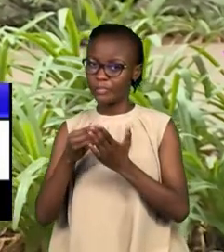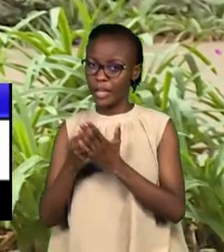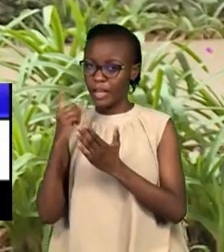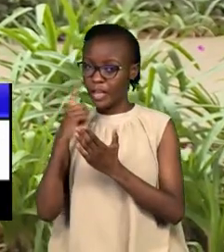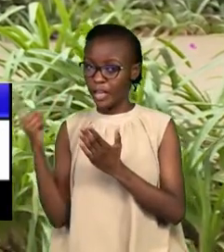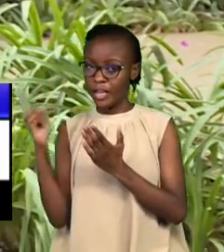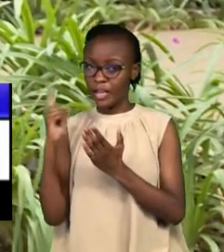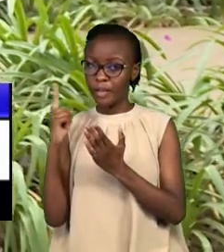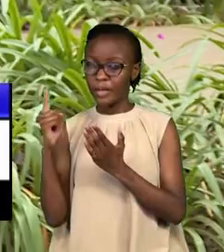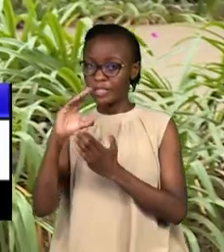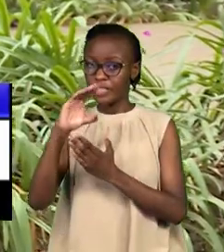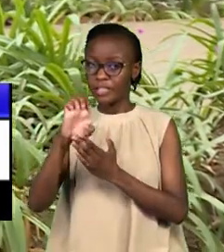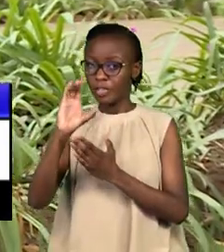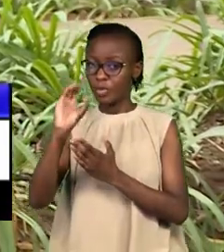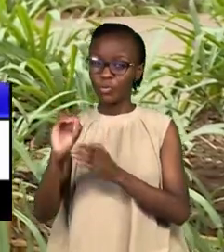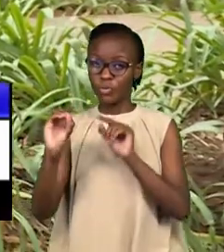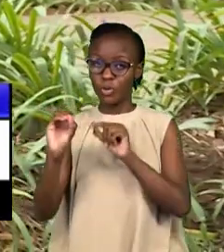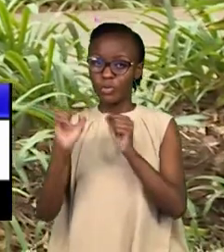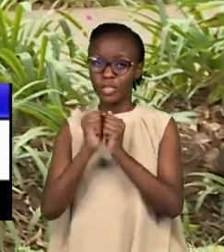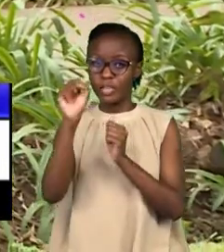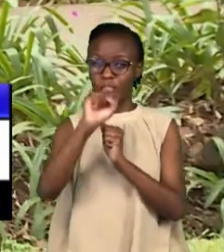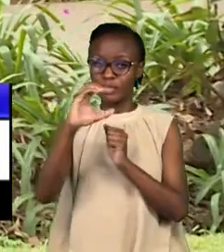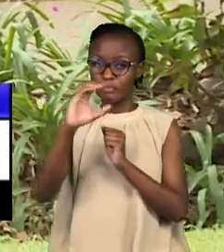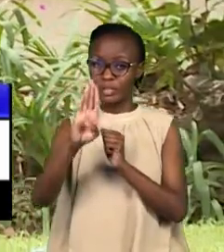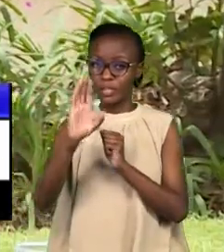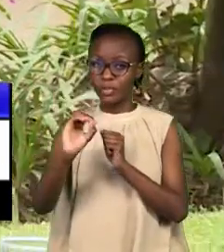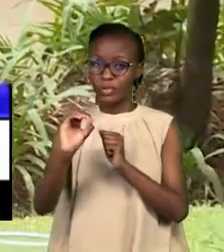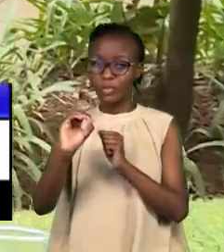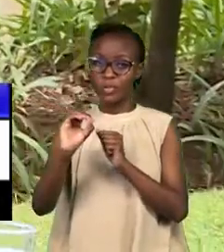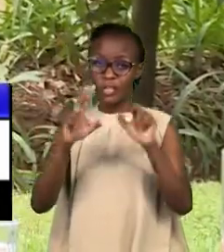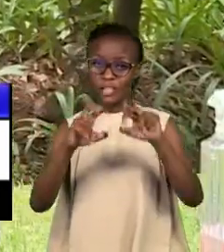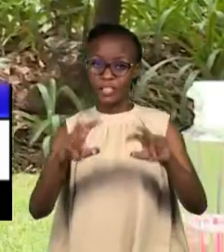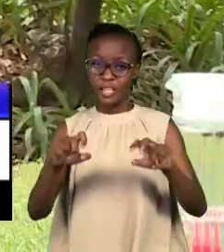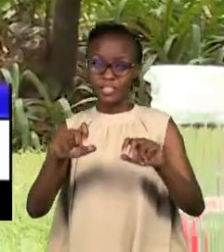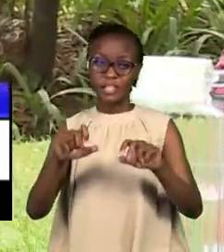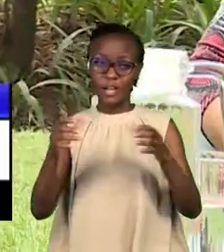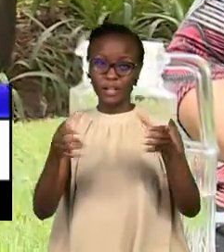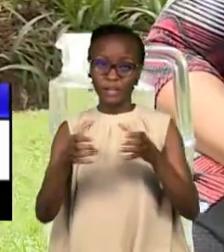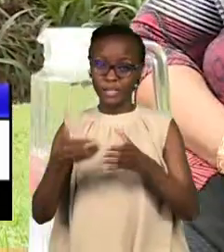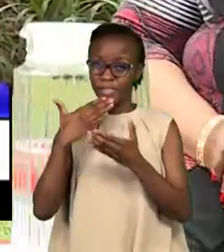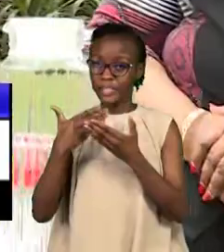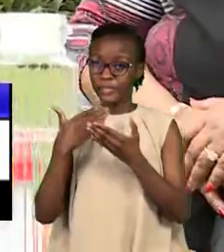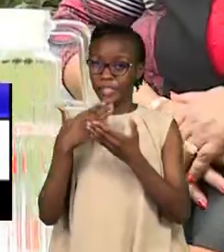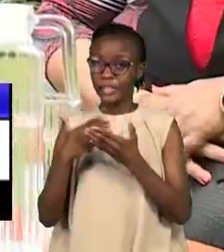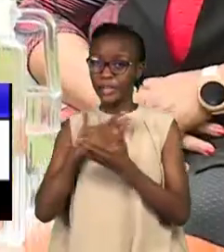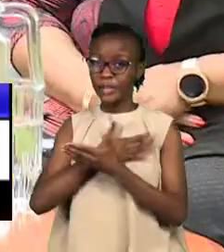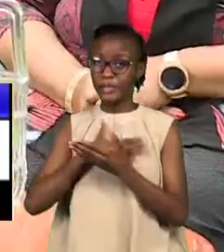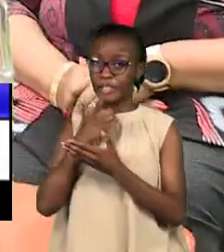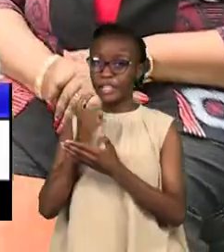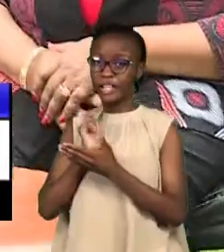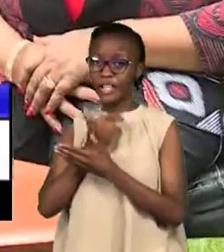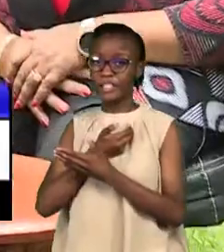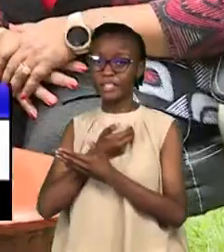Catherine Ngahu, the Group CEO at SBO Research Limited. Dr. Catherine, thank you for creating time. In a nutshell, please tell us who